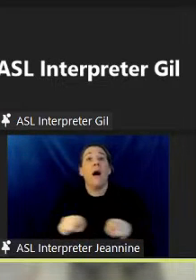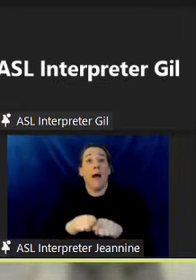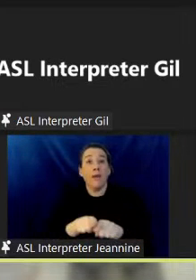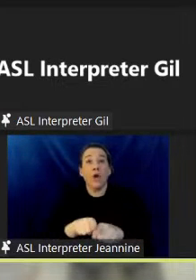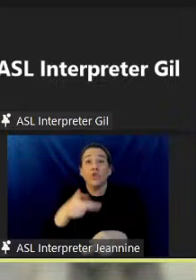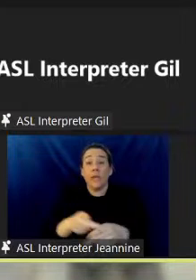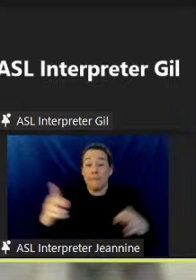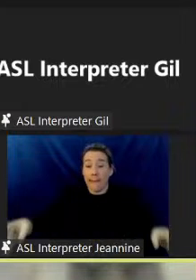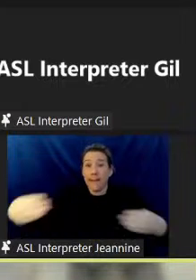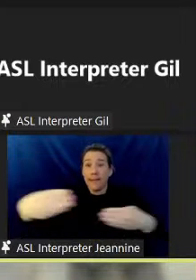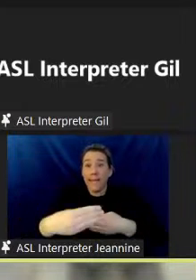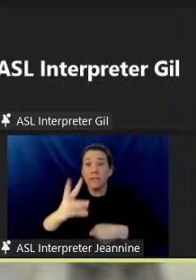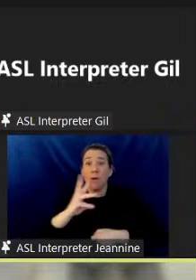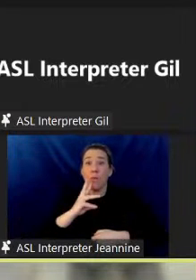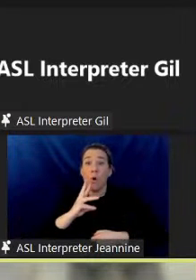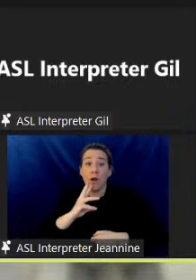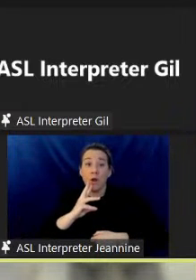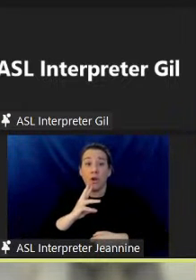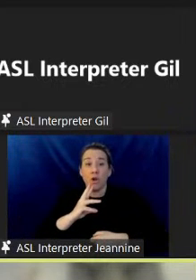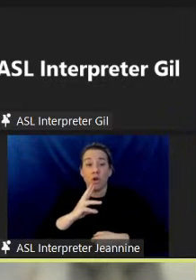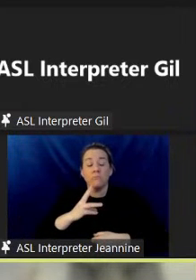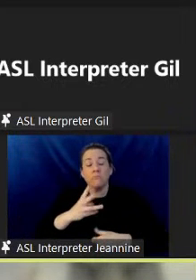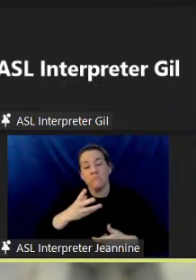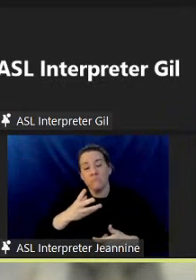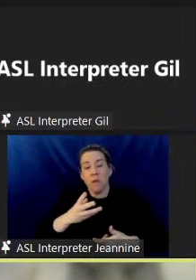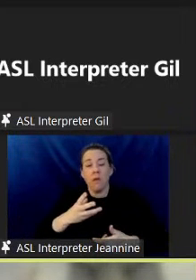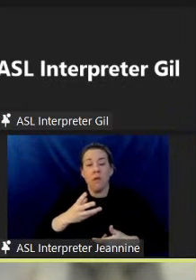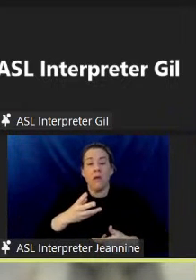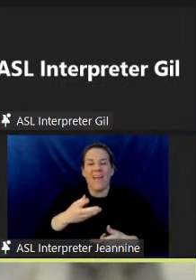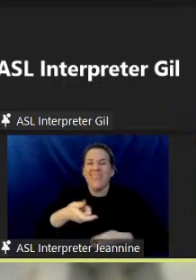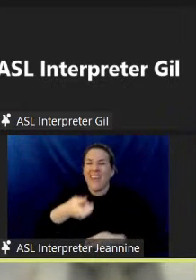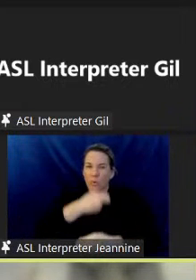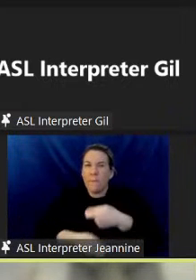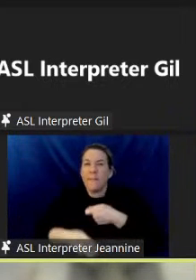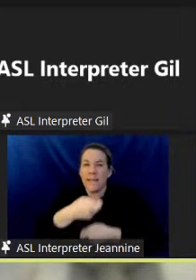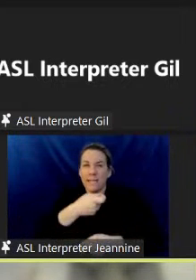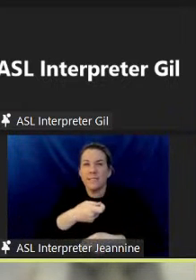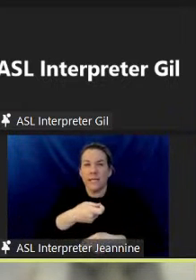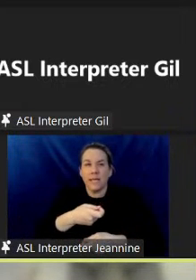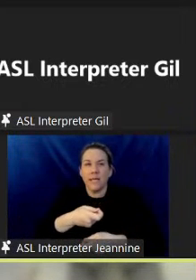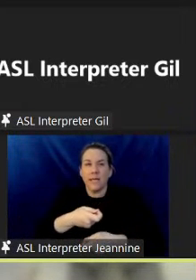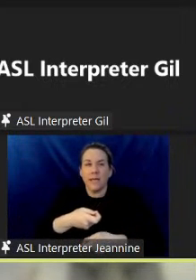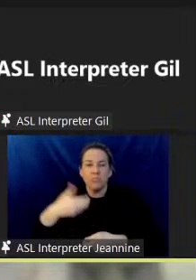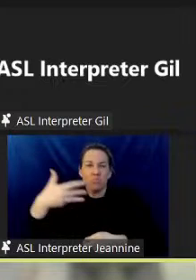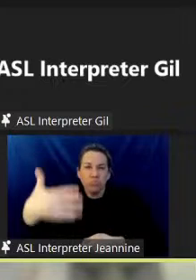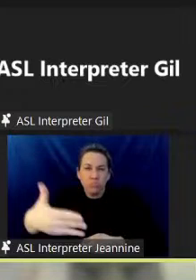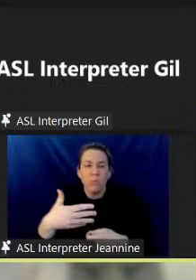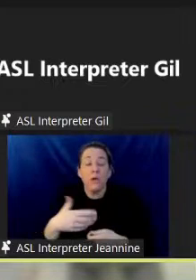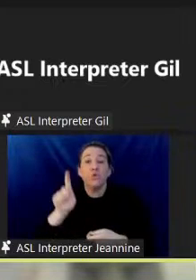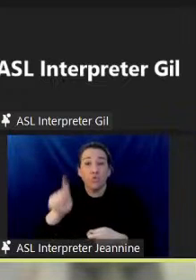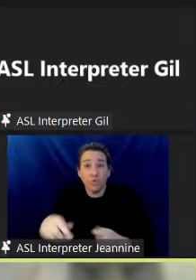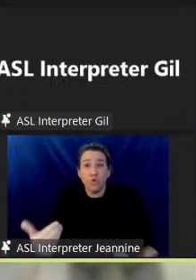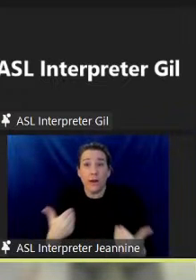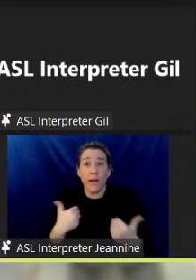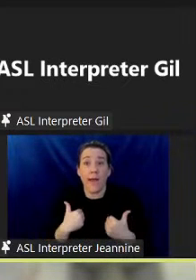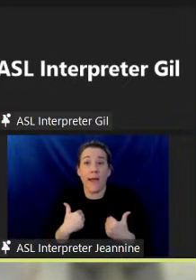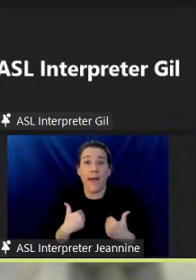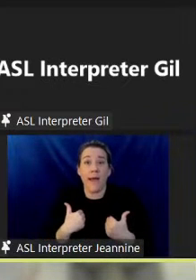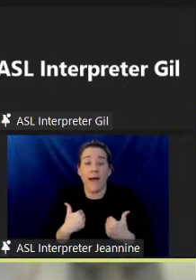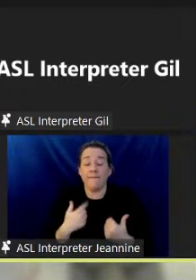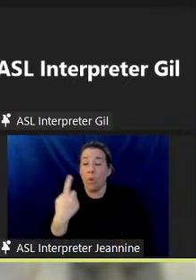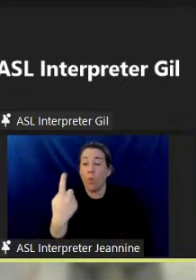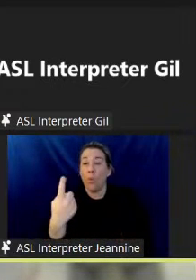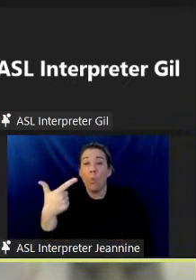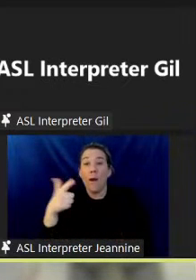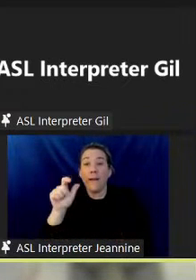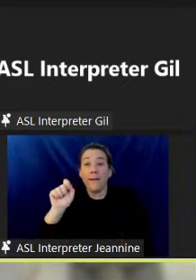go, and then I restock that case of water in my car, because you should have, as you saw in the video, a gallon of